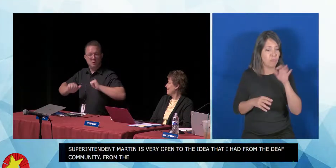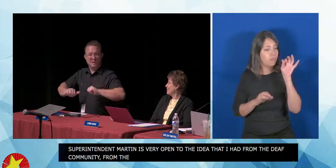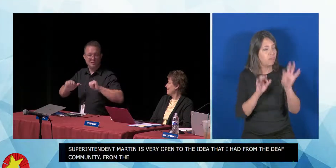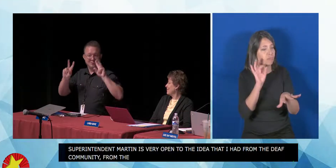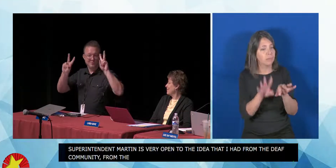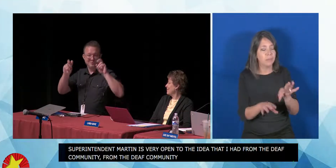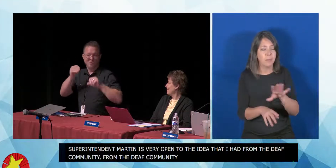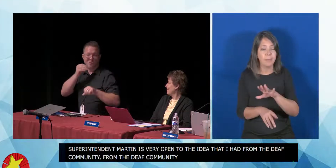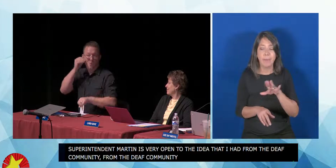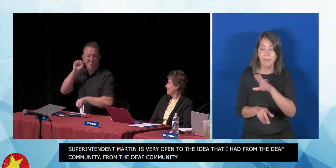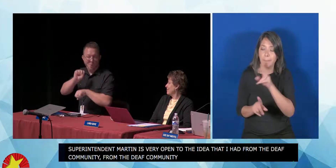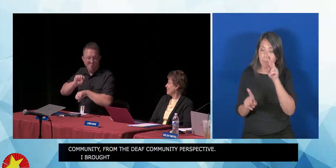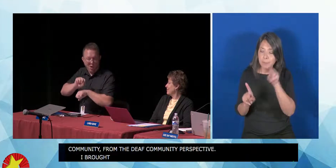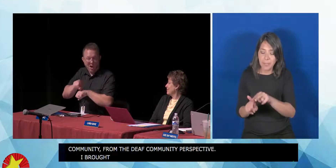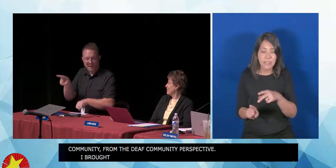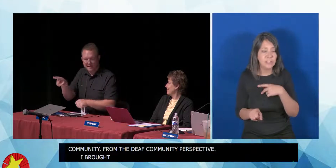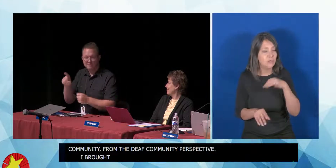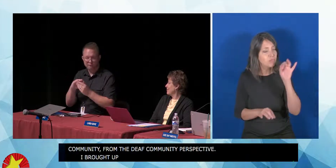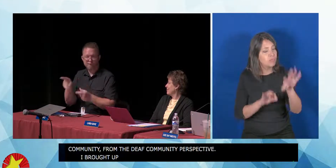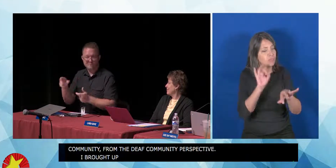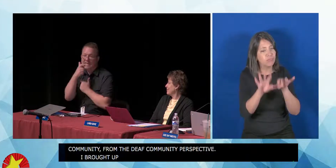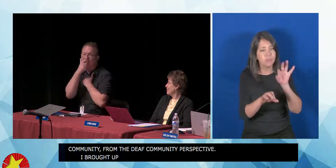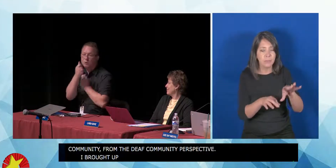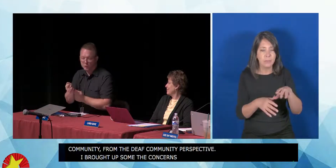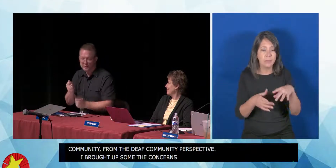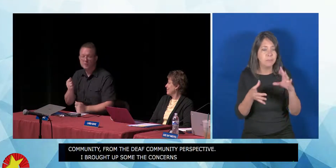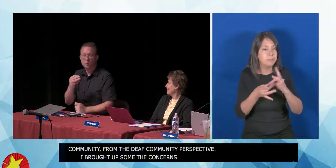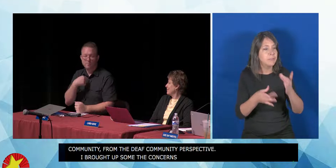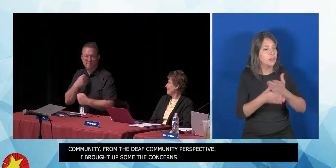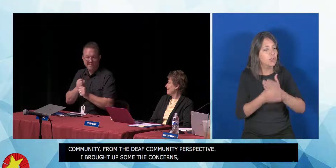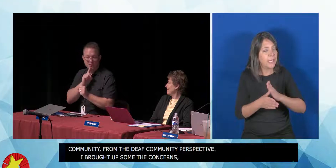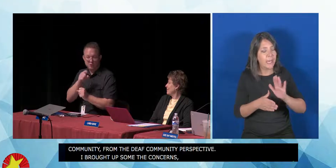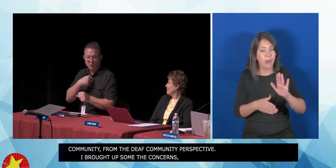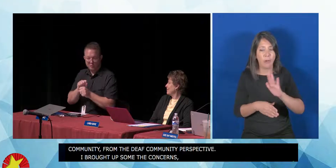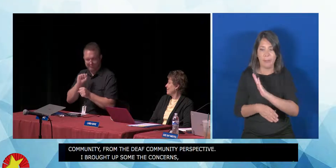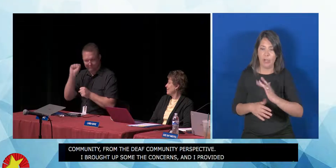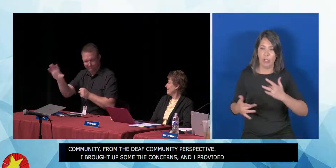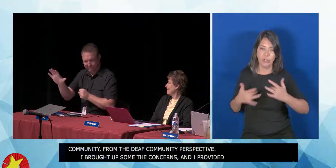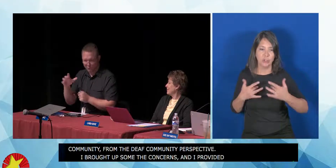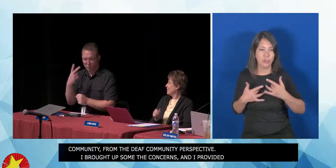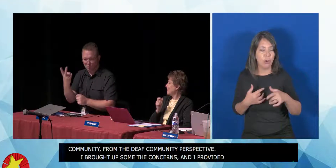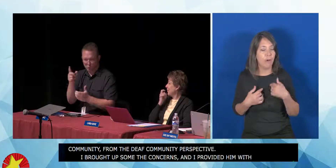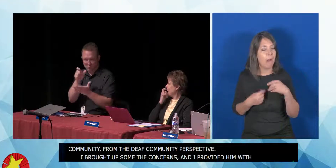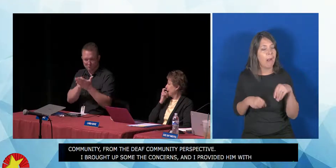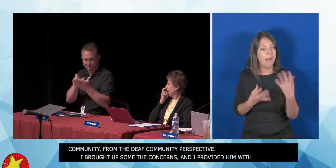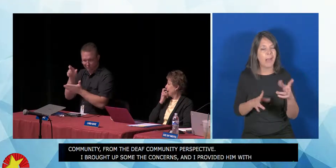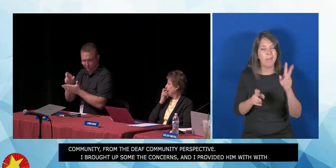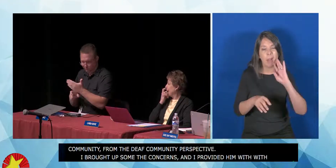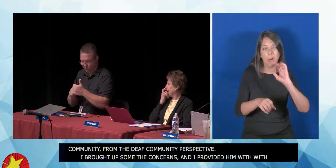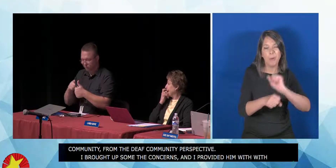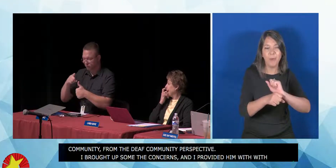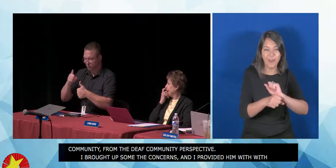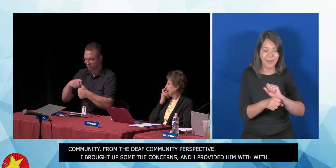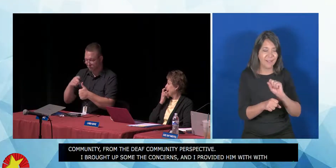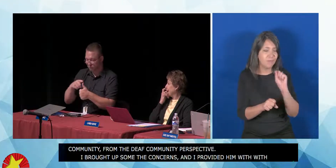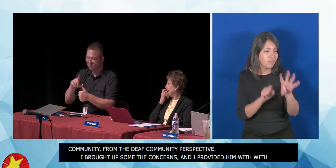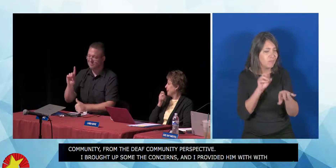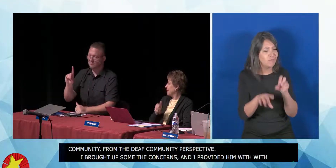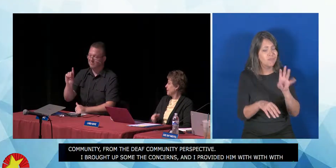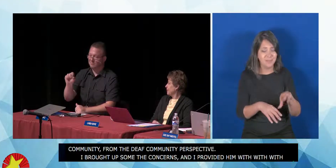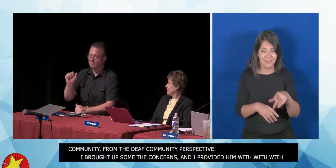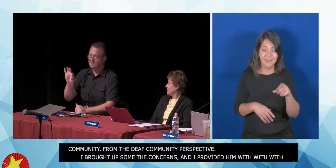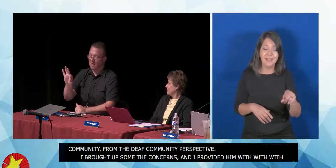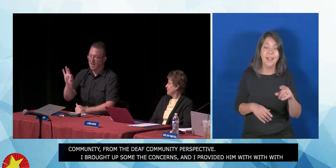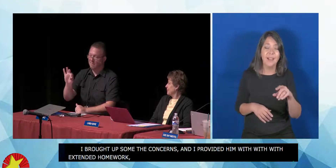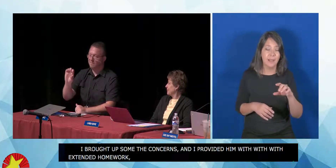of the concerns, and I provided him with some potential homework. He said that he was interested in reading a